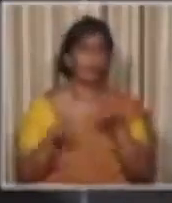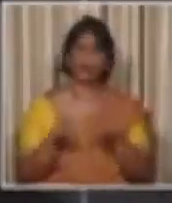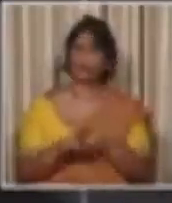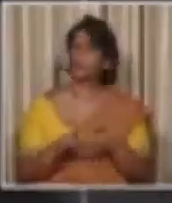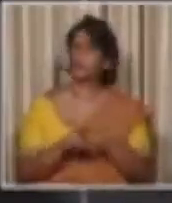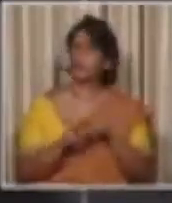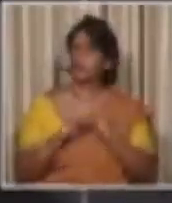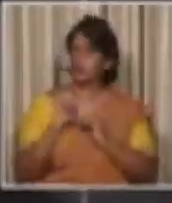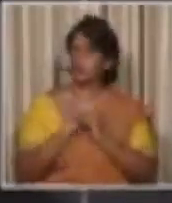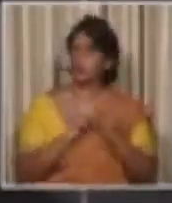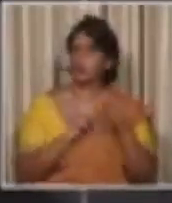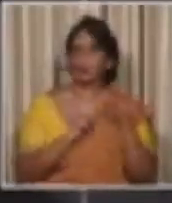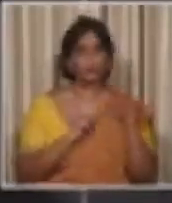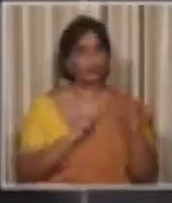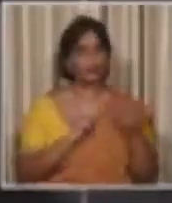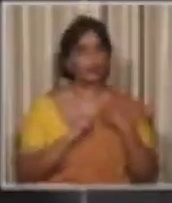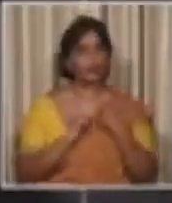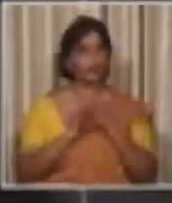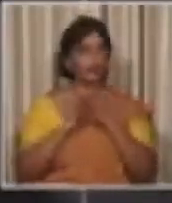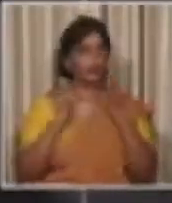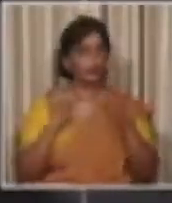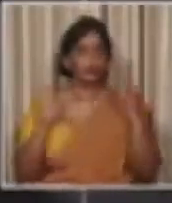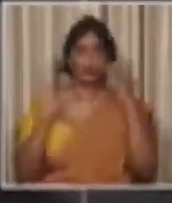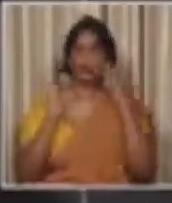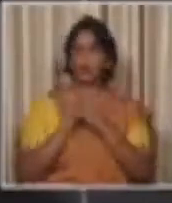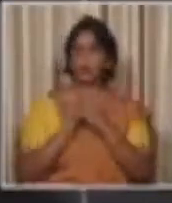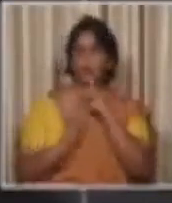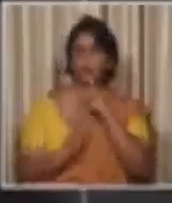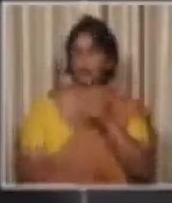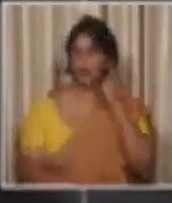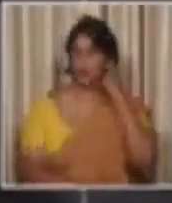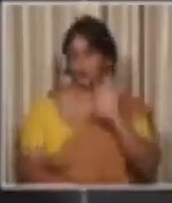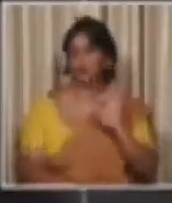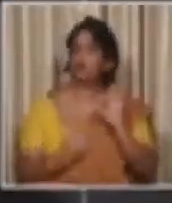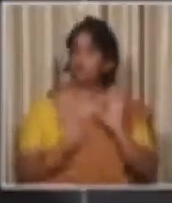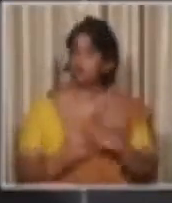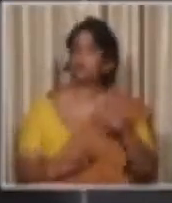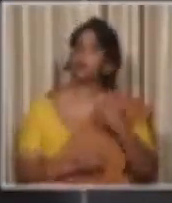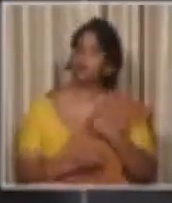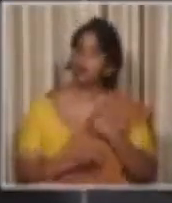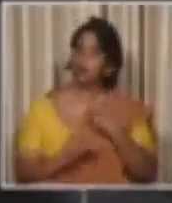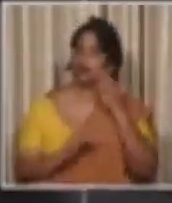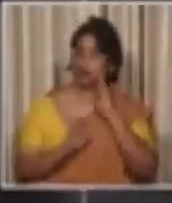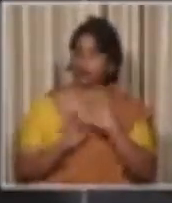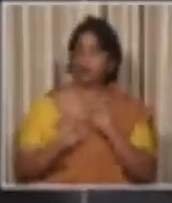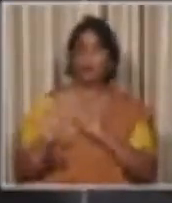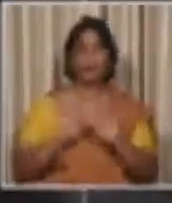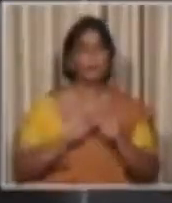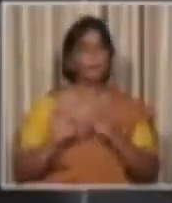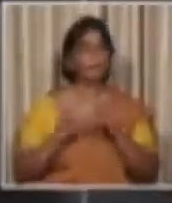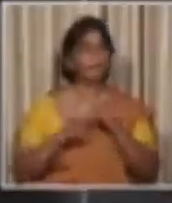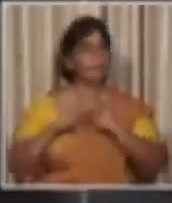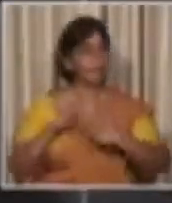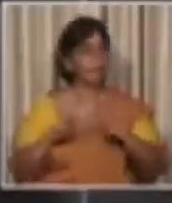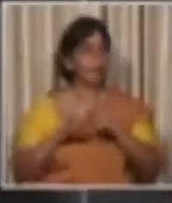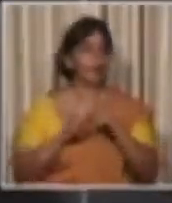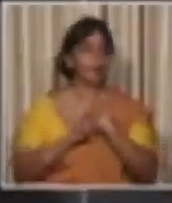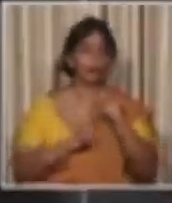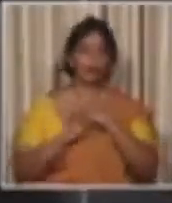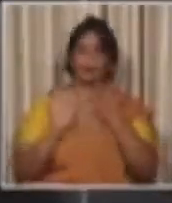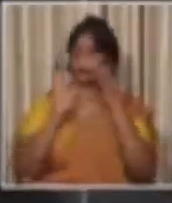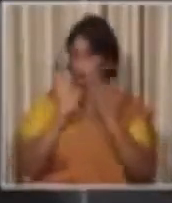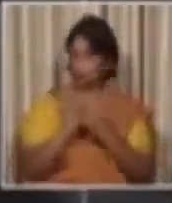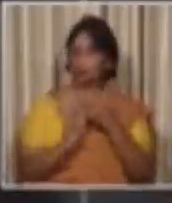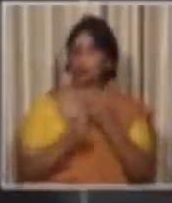won't get into details. I'm happy to share this independent research with this House and with anybody and the public because it's very important.